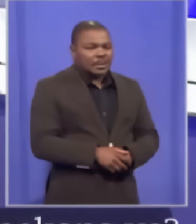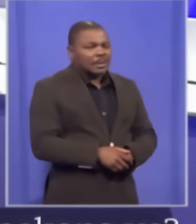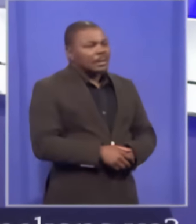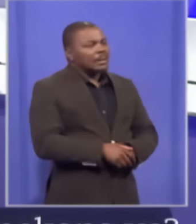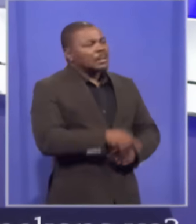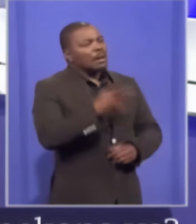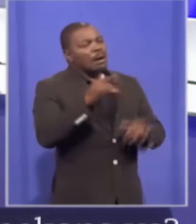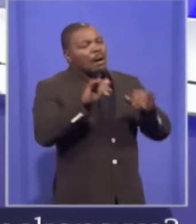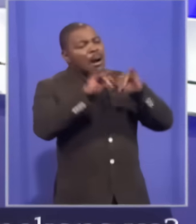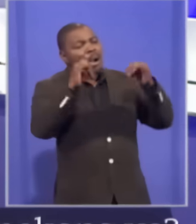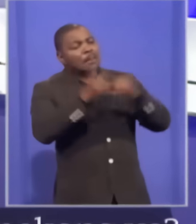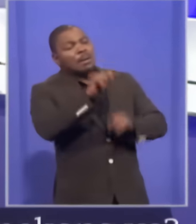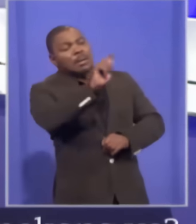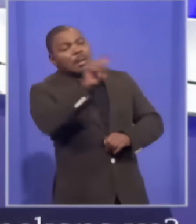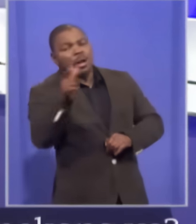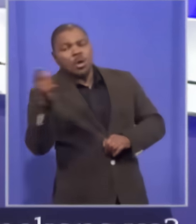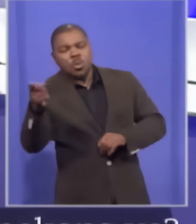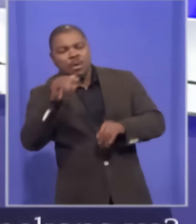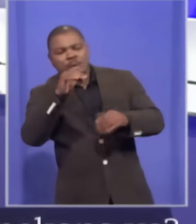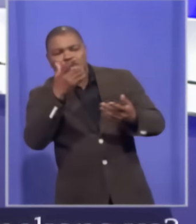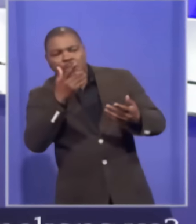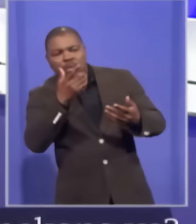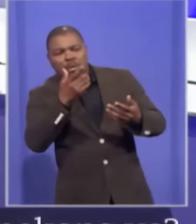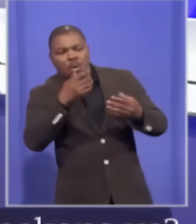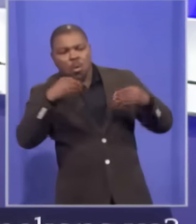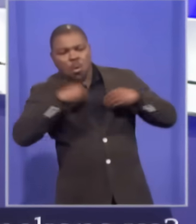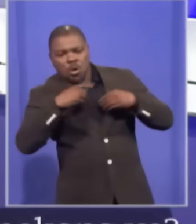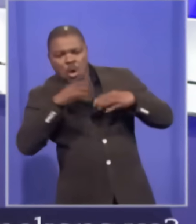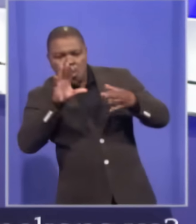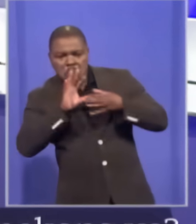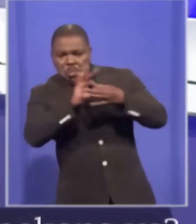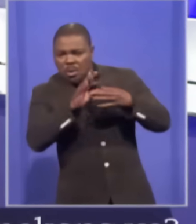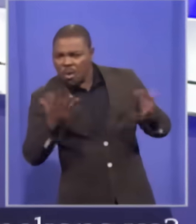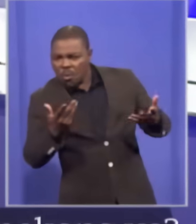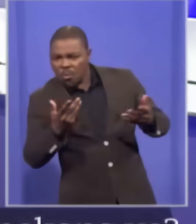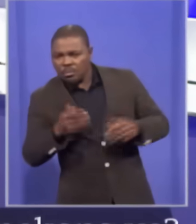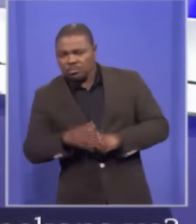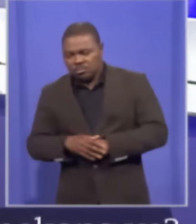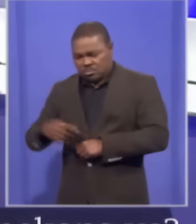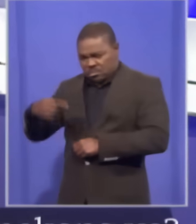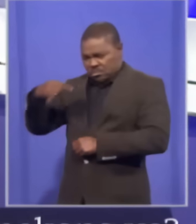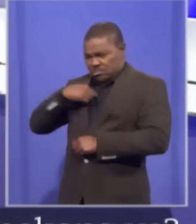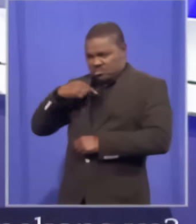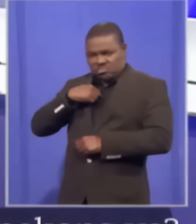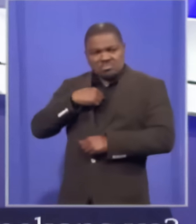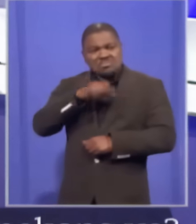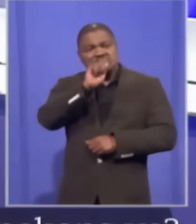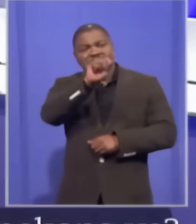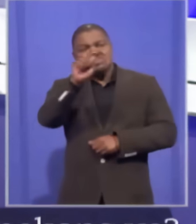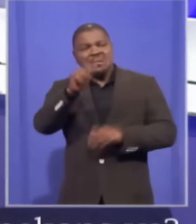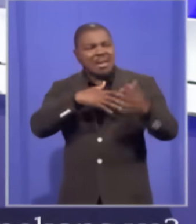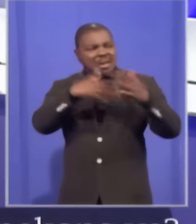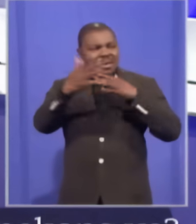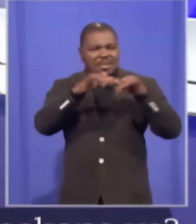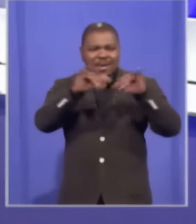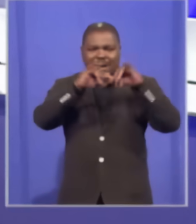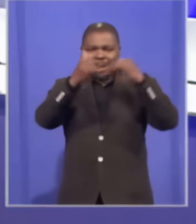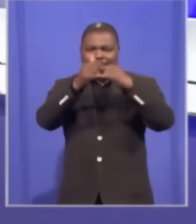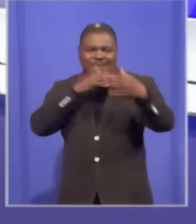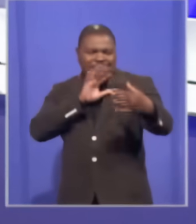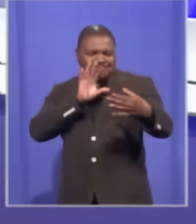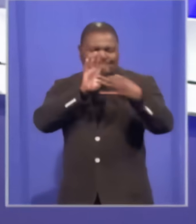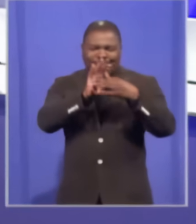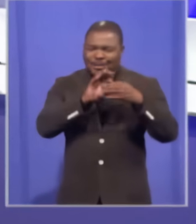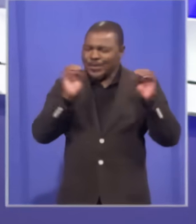le dikhamphani tšeo goba batho ba dikhamphani tšeo kamano ya lena a rena a ke na kamano le khamphani efe goba e nngwe a